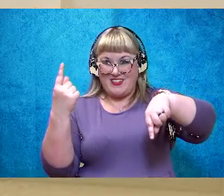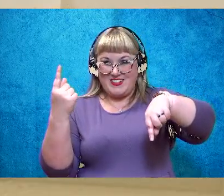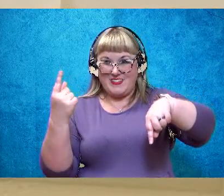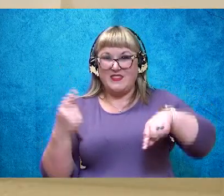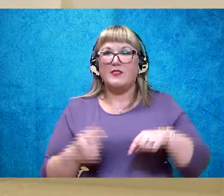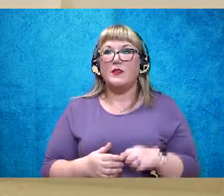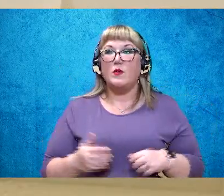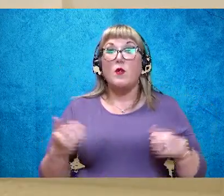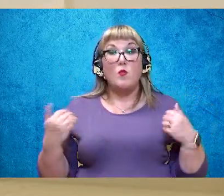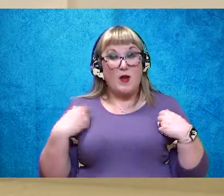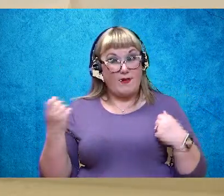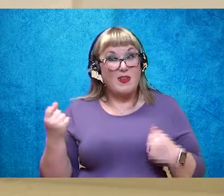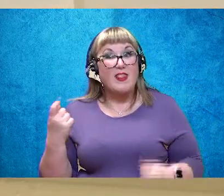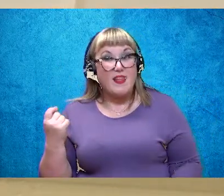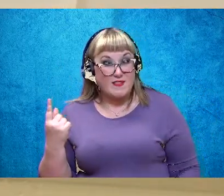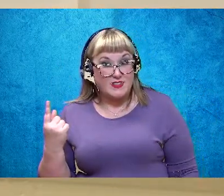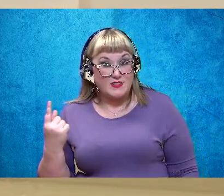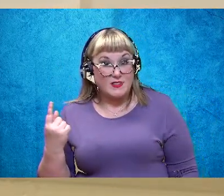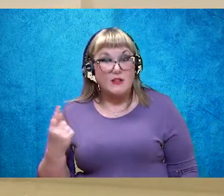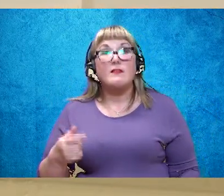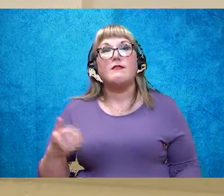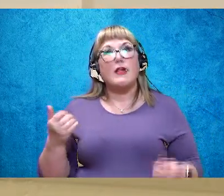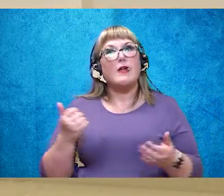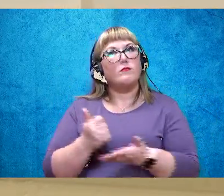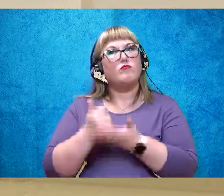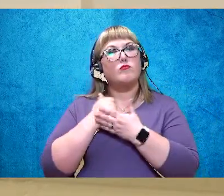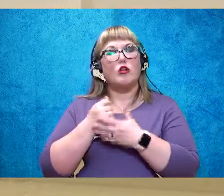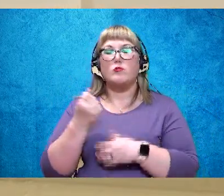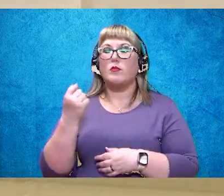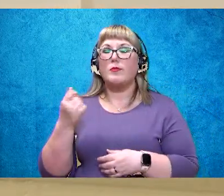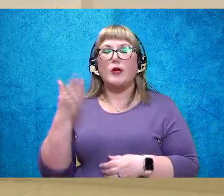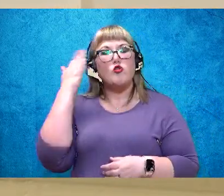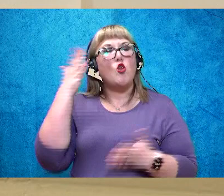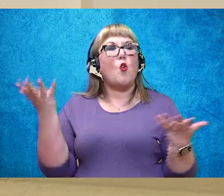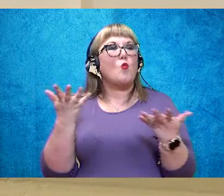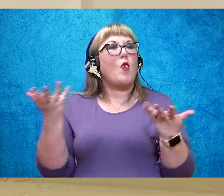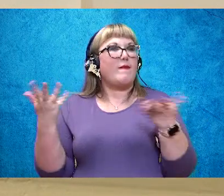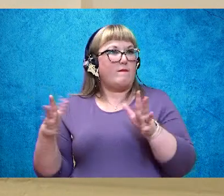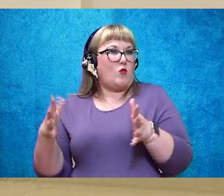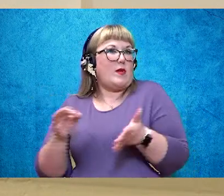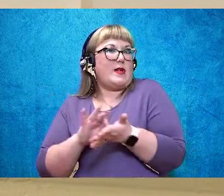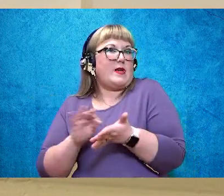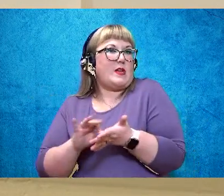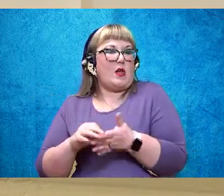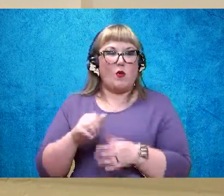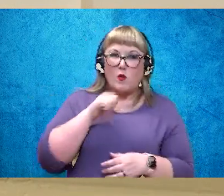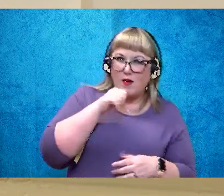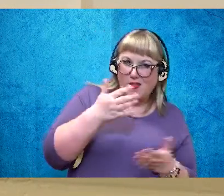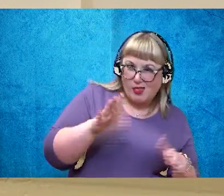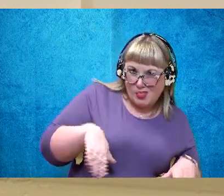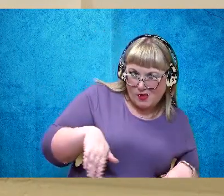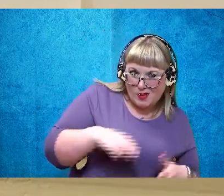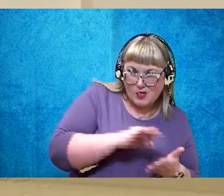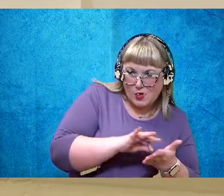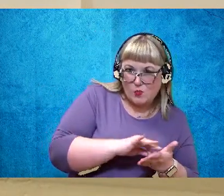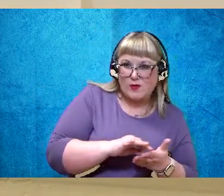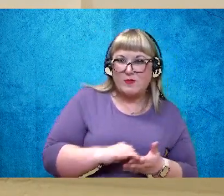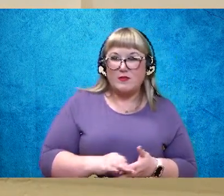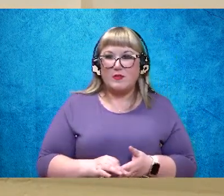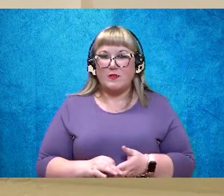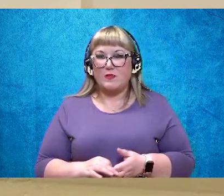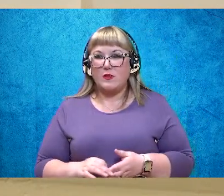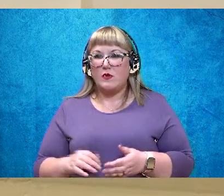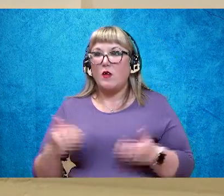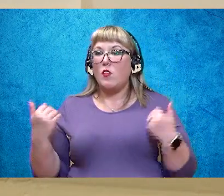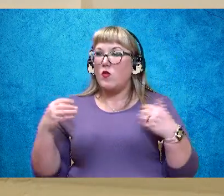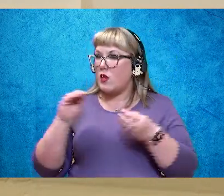11. So that helps me keep track of what I have counted and what I haven't counted. So look up here on the numbers that we